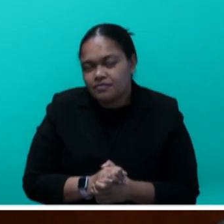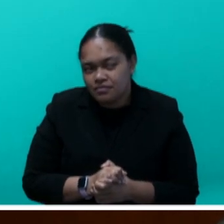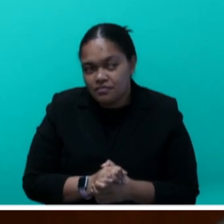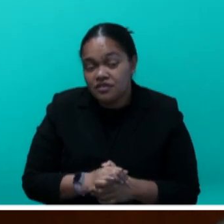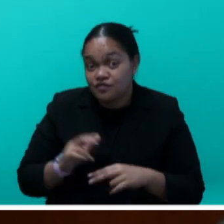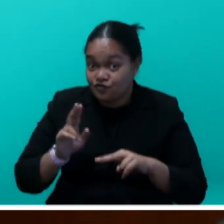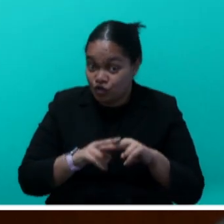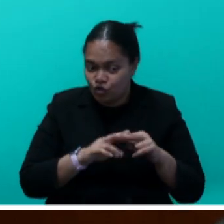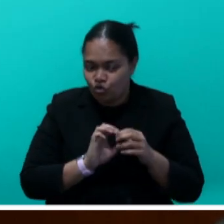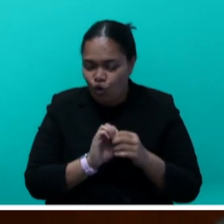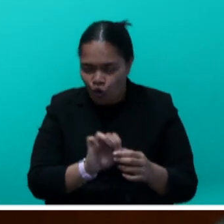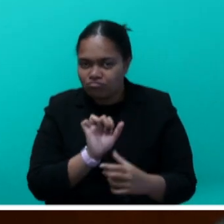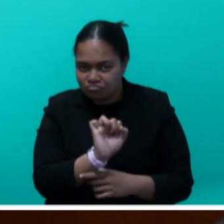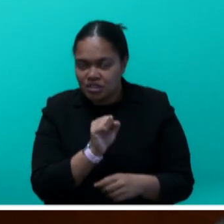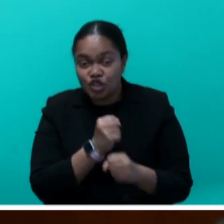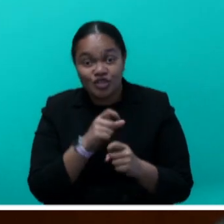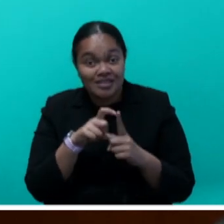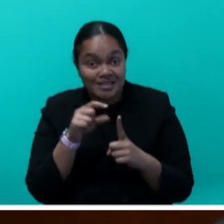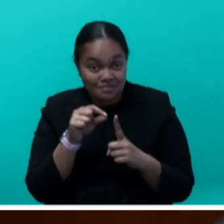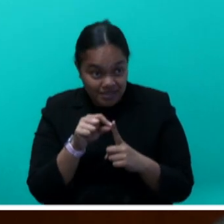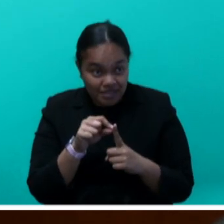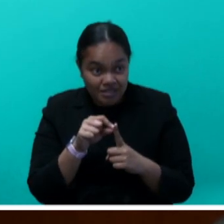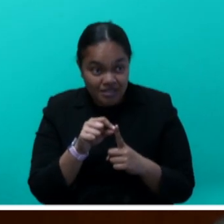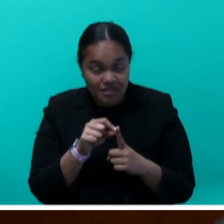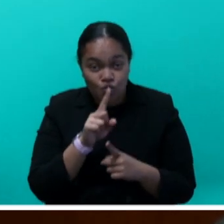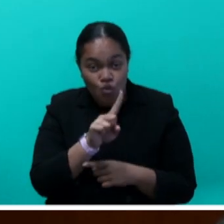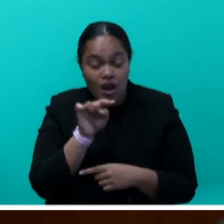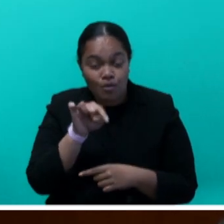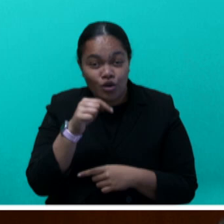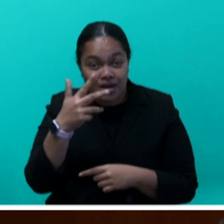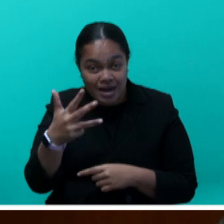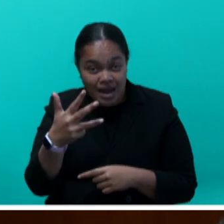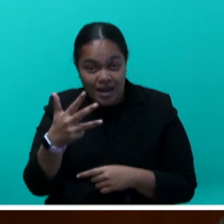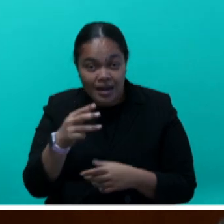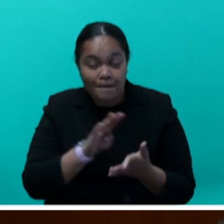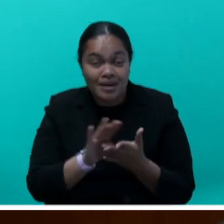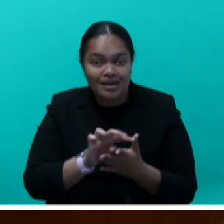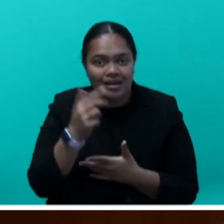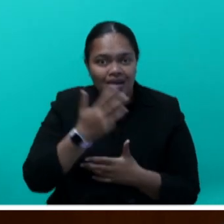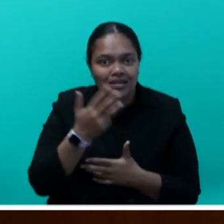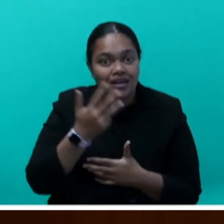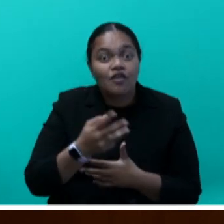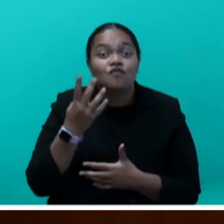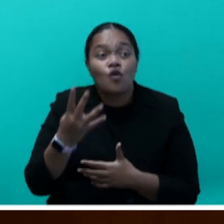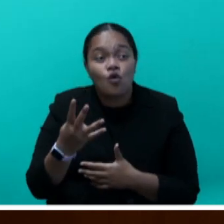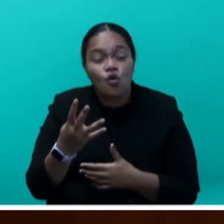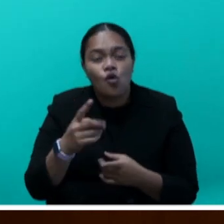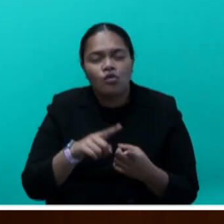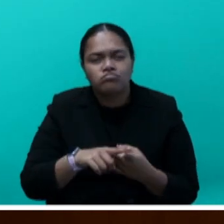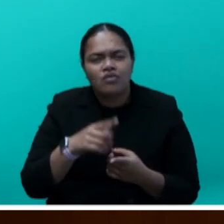Fiji's own GDP has grown from US $1.9 billion in 1994 to